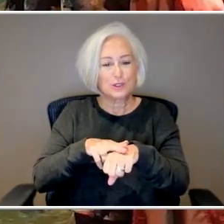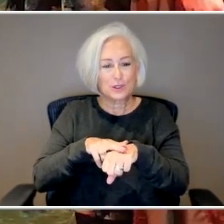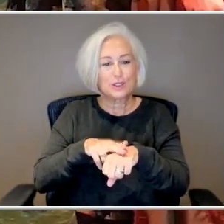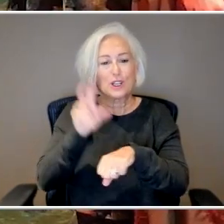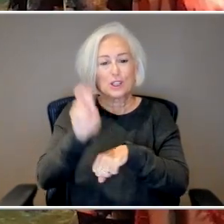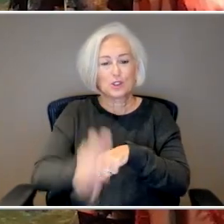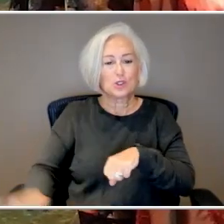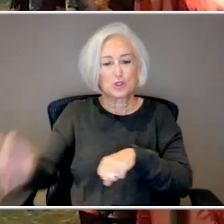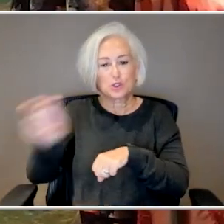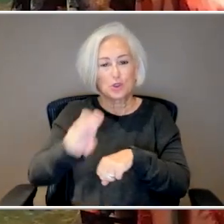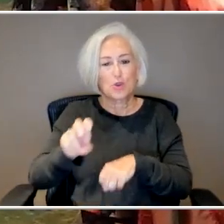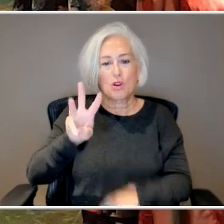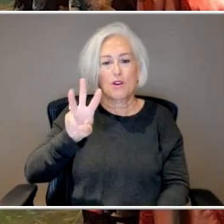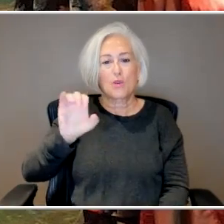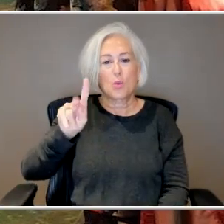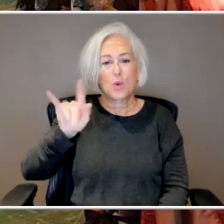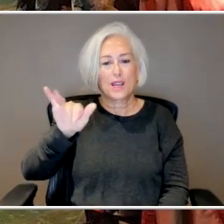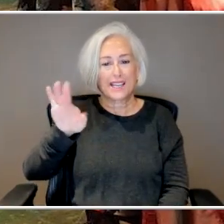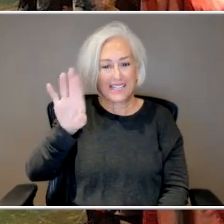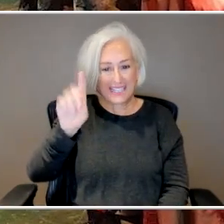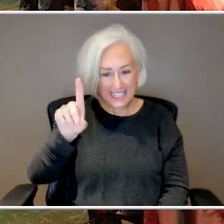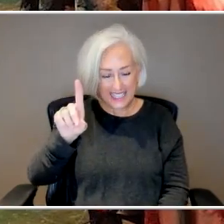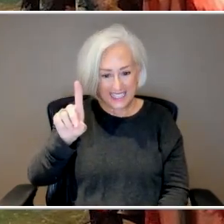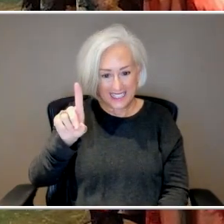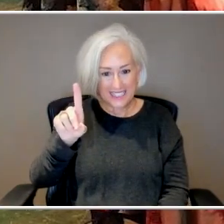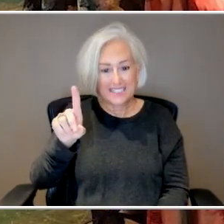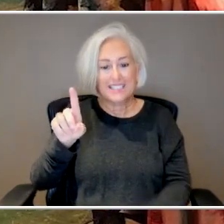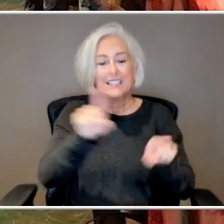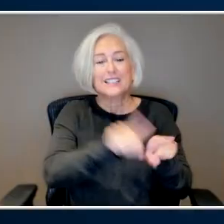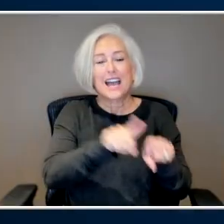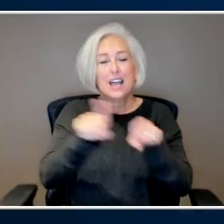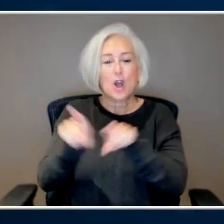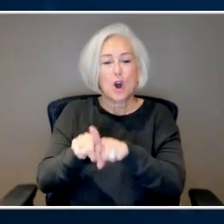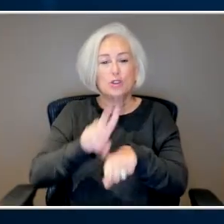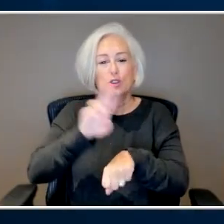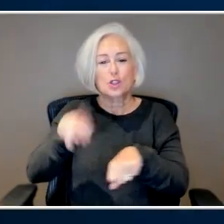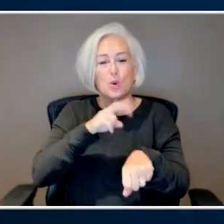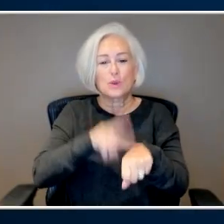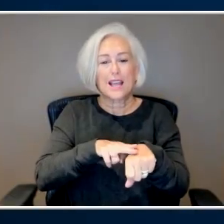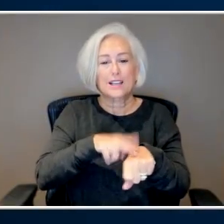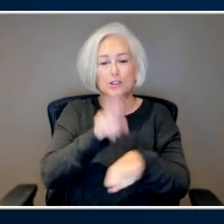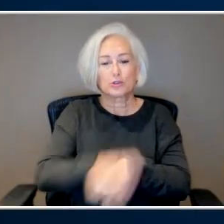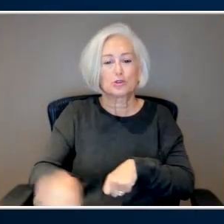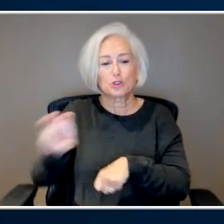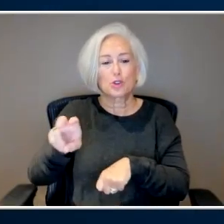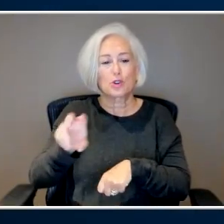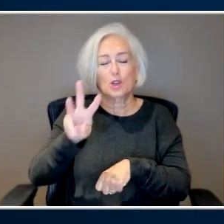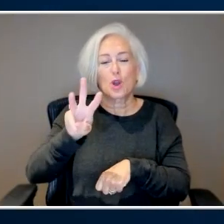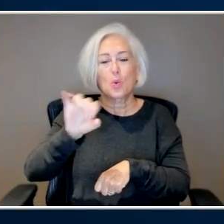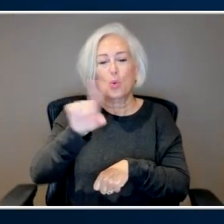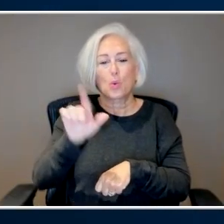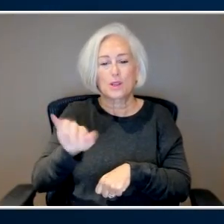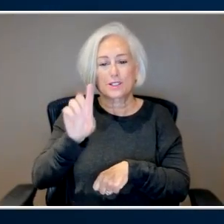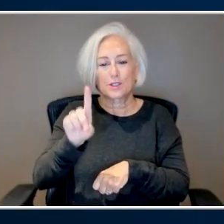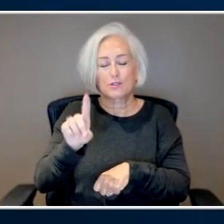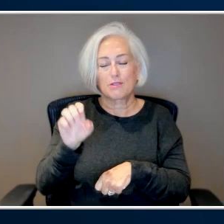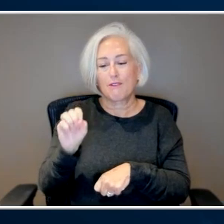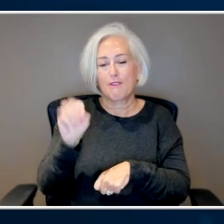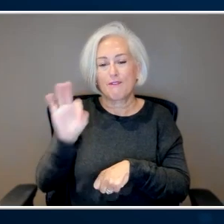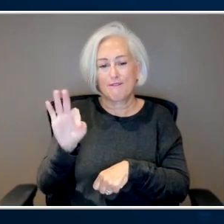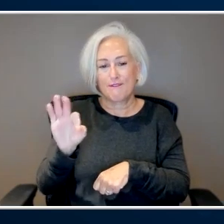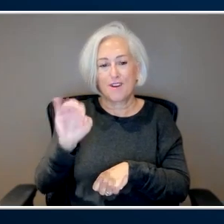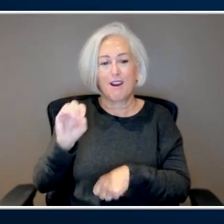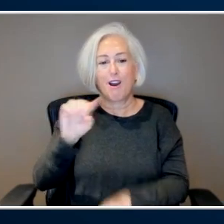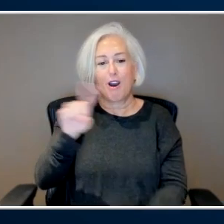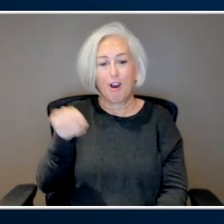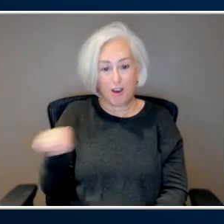tour of Wicked. And then she was also in the national tour of Wizard of Oz. And so in